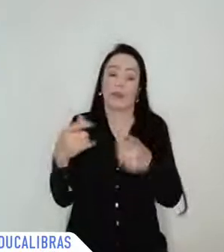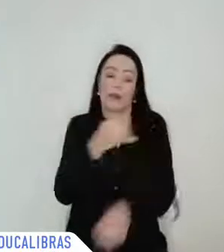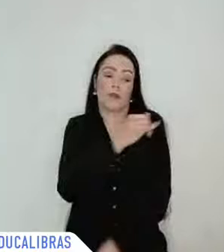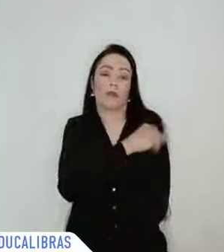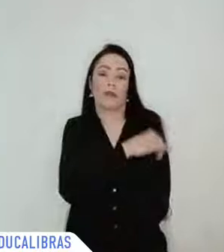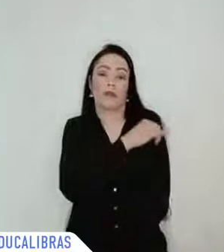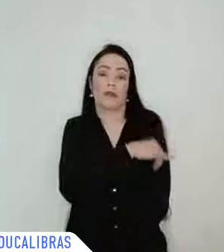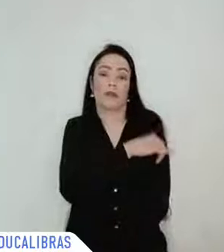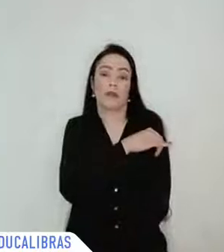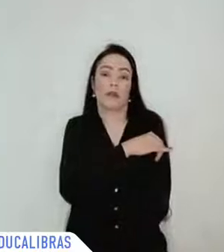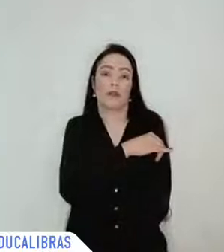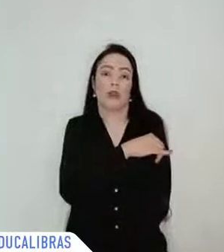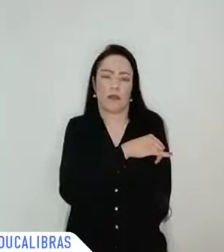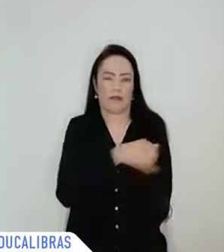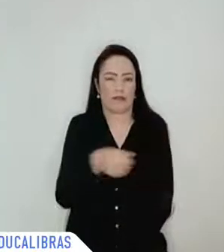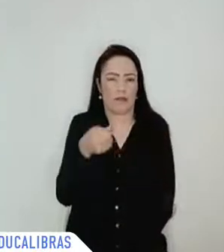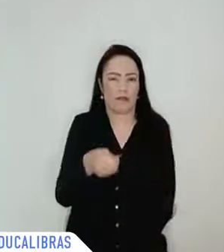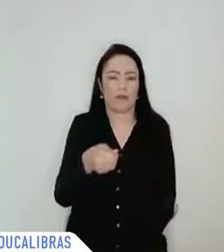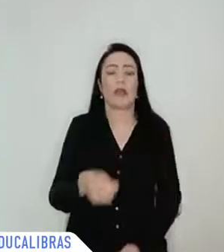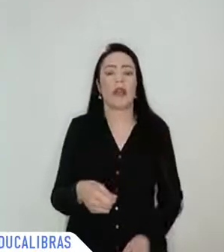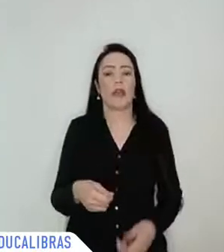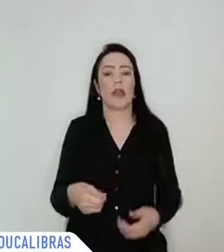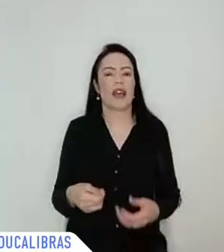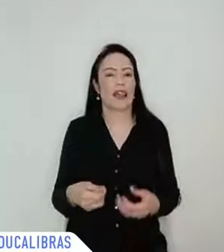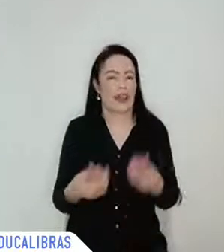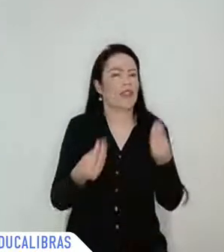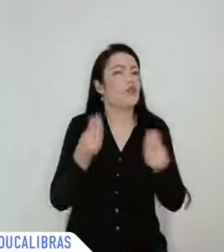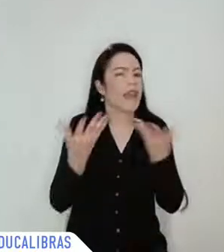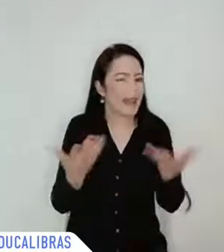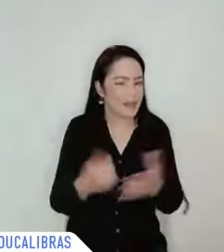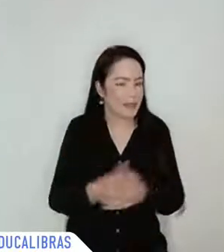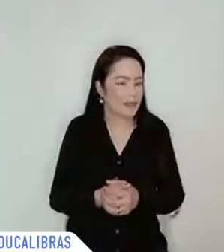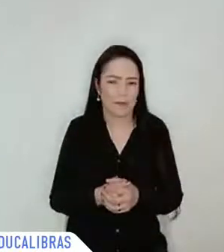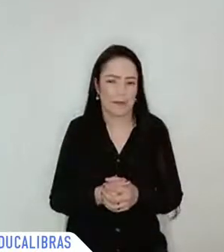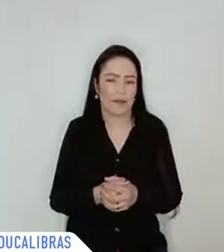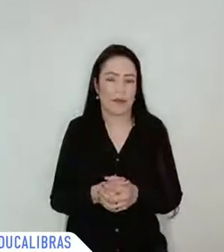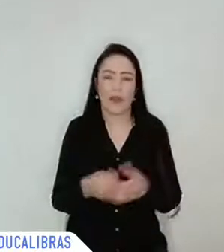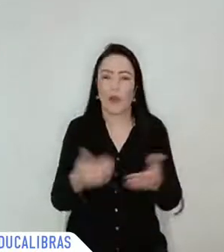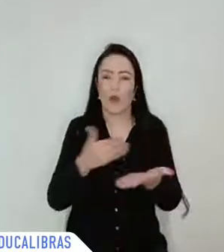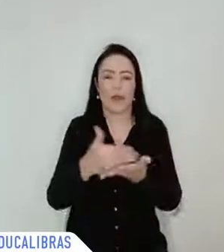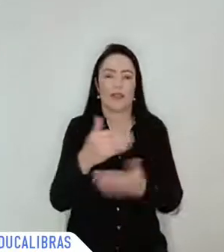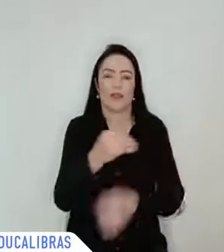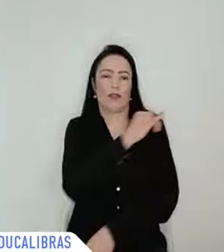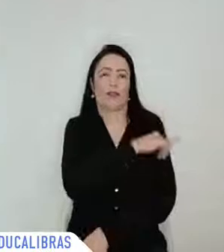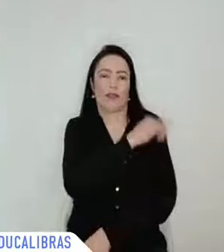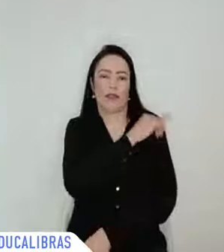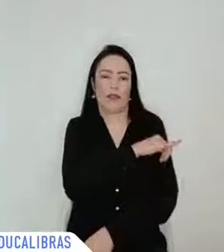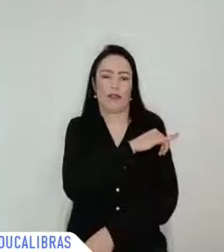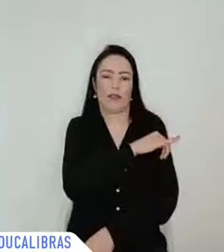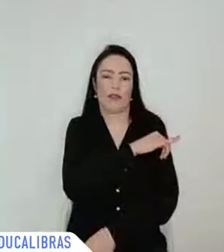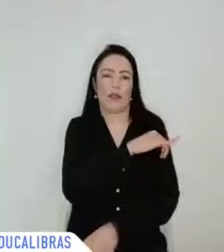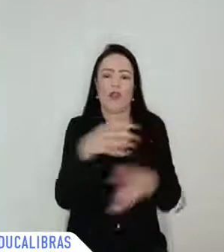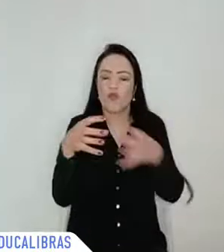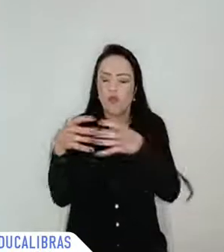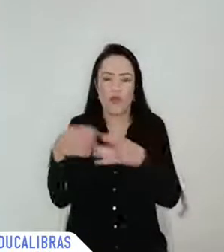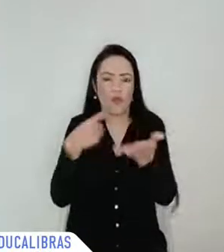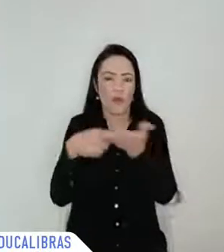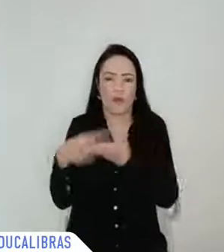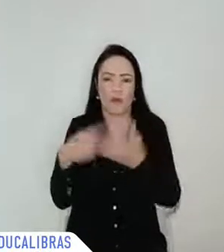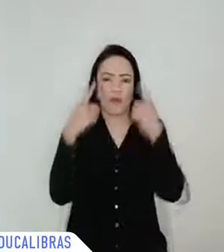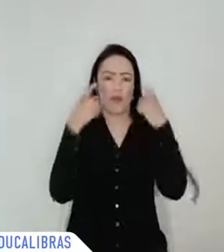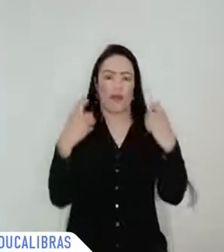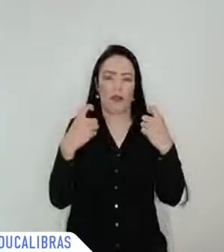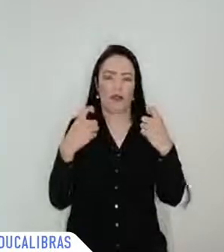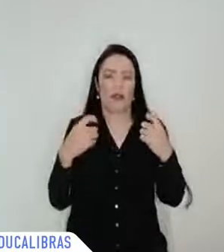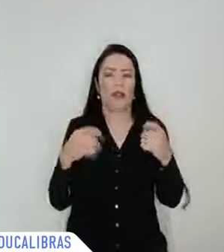from Rio, and no wonder he is the only conservative leader in Rio, because this project started in Rio,